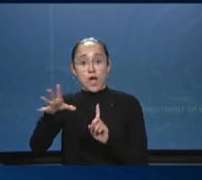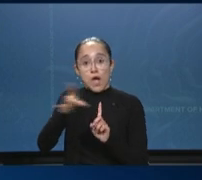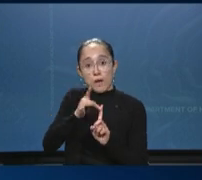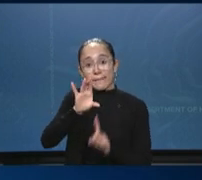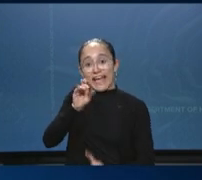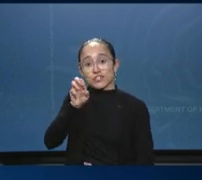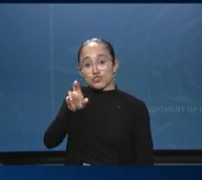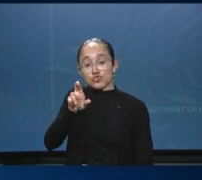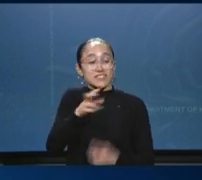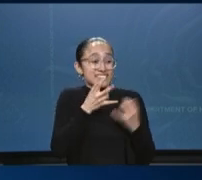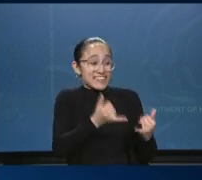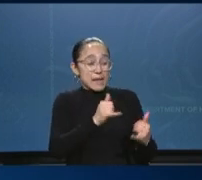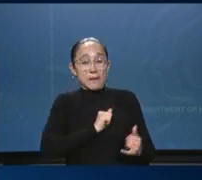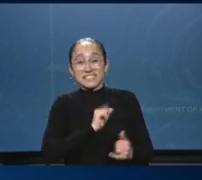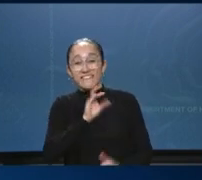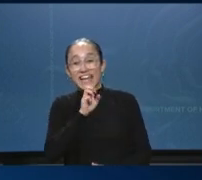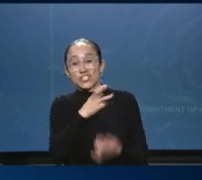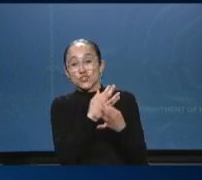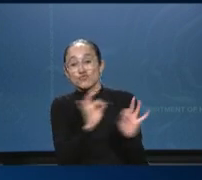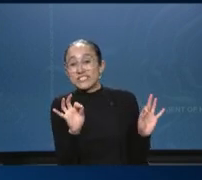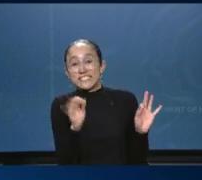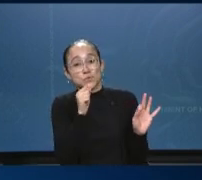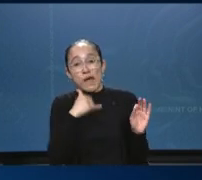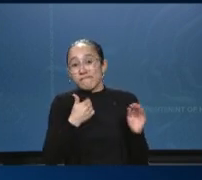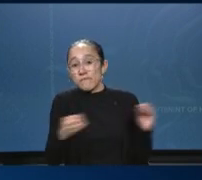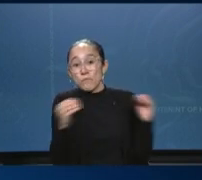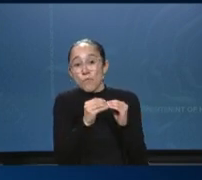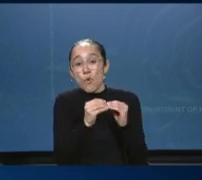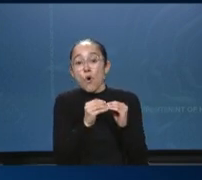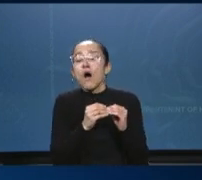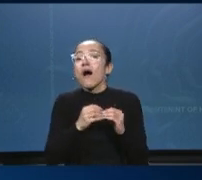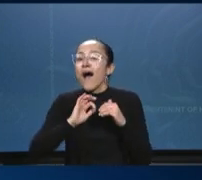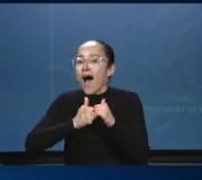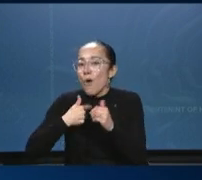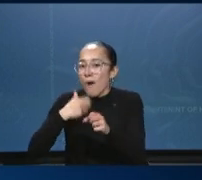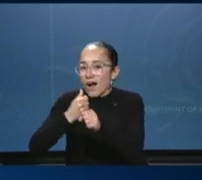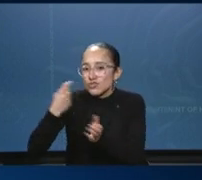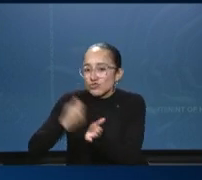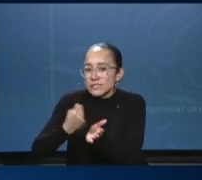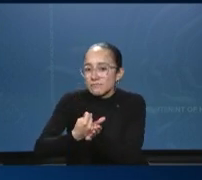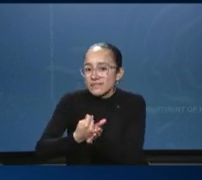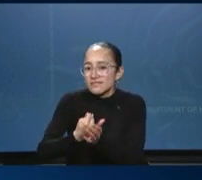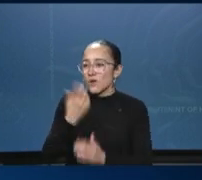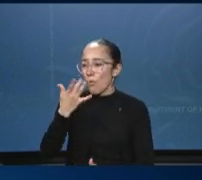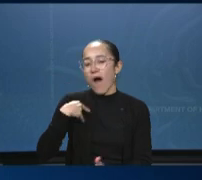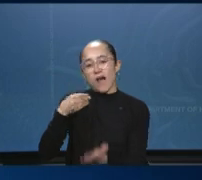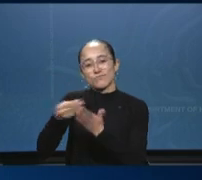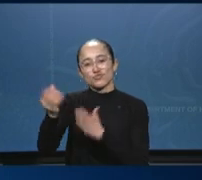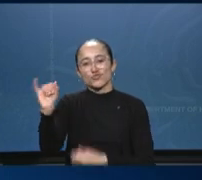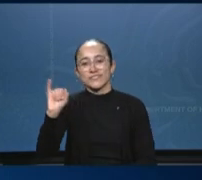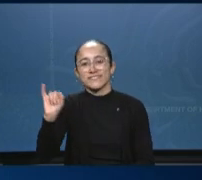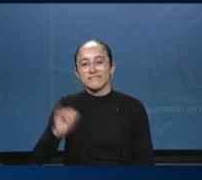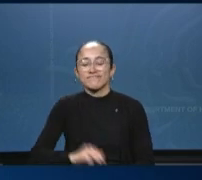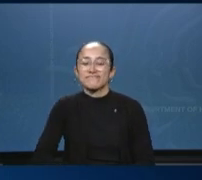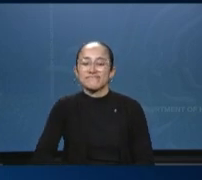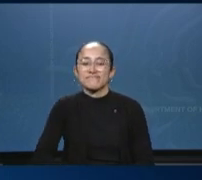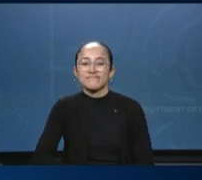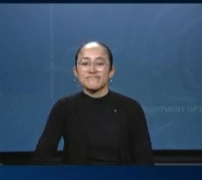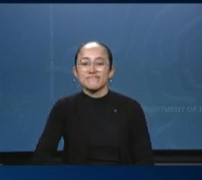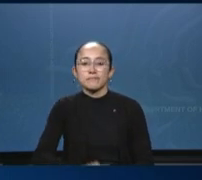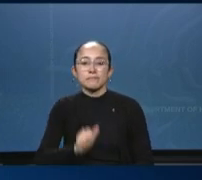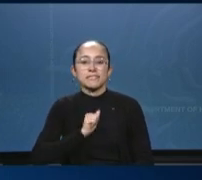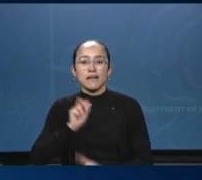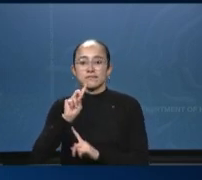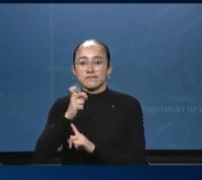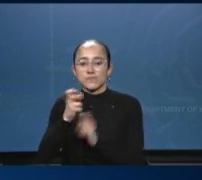22. I'm cancer-free today. And I was only able to get the treatments because I was able to purchase health insurance. I was